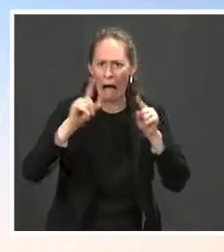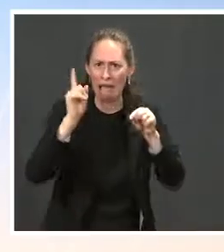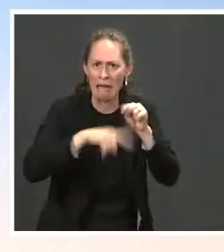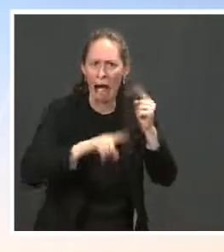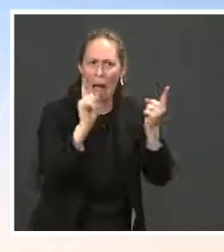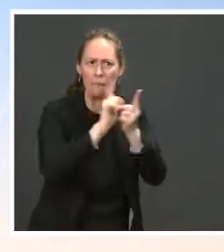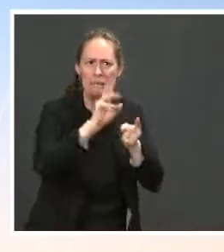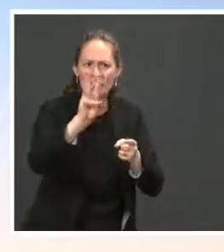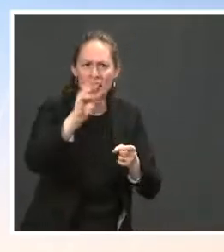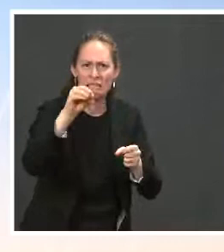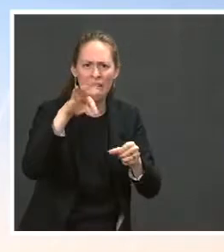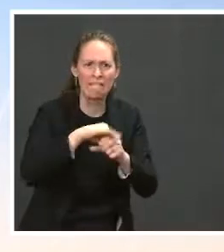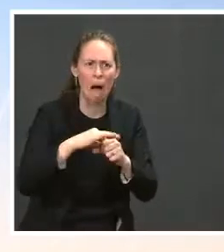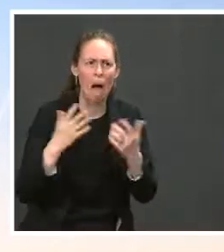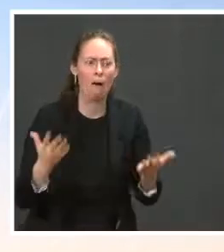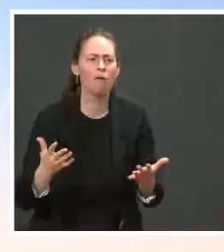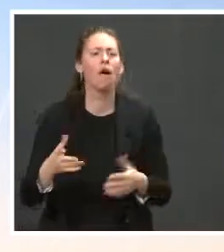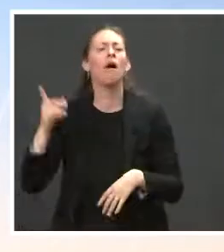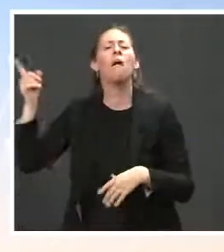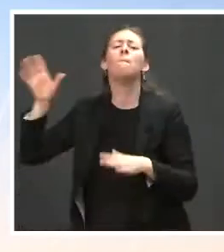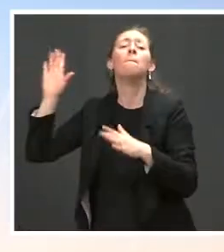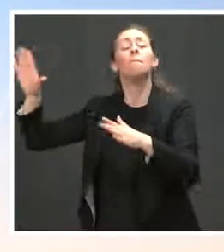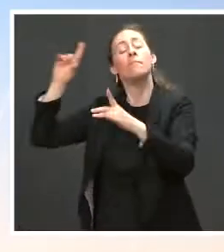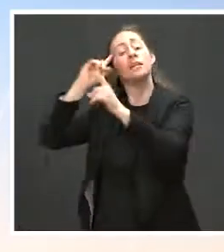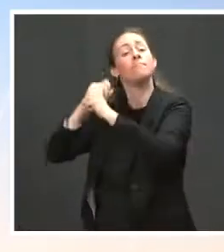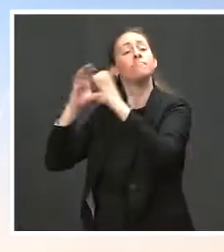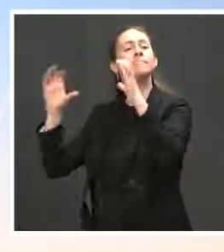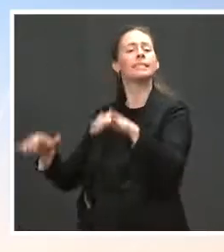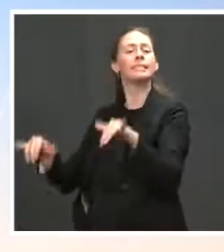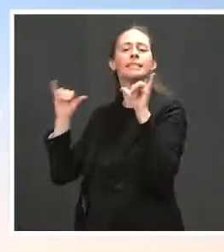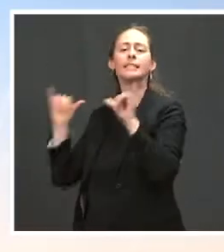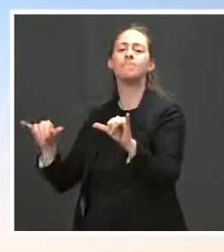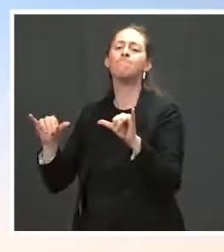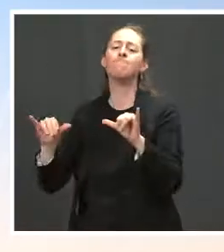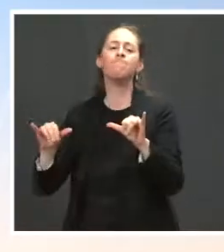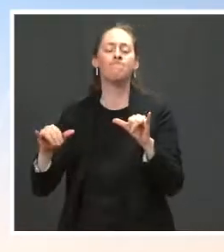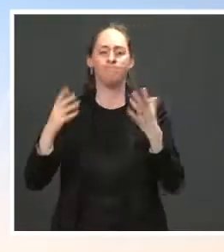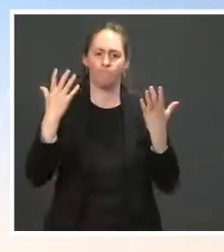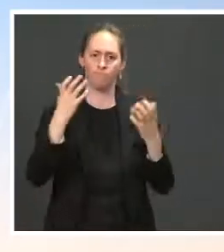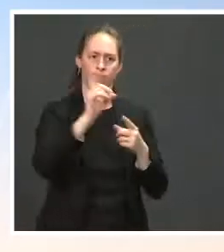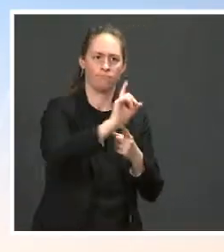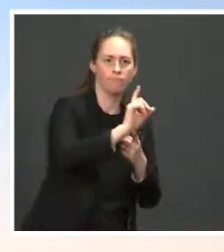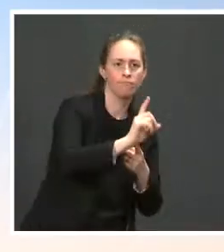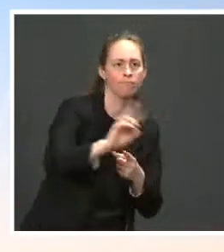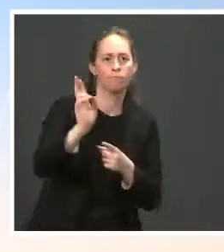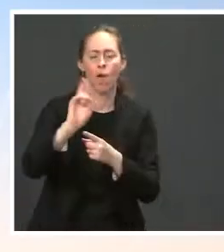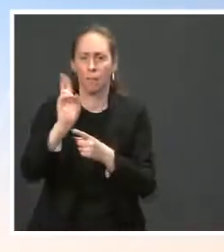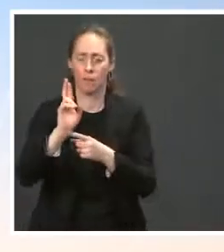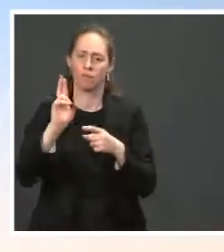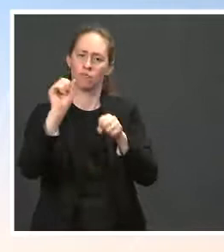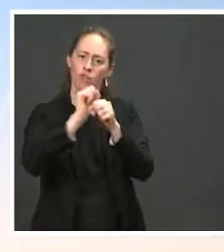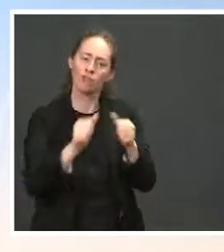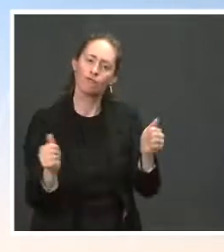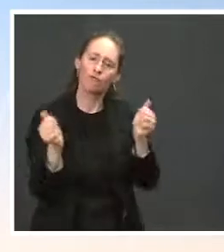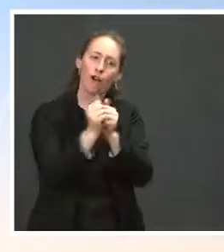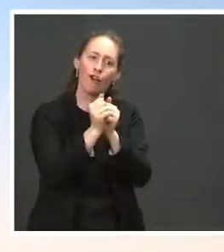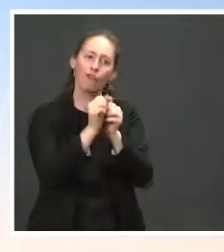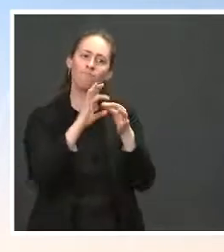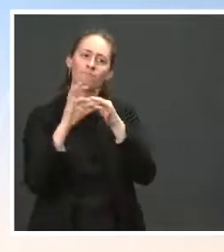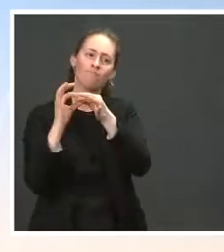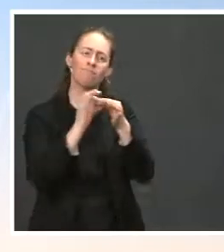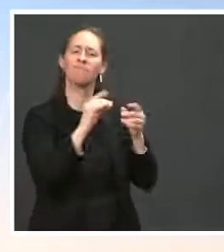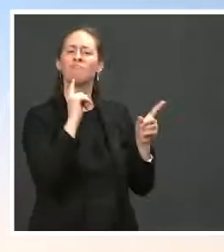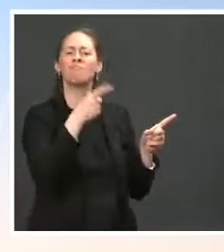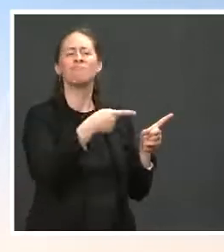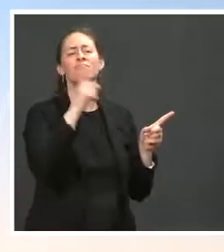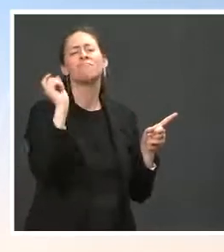that he believes there should be support from Democrats and Republicans to put in place common sense, long overdue measures